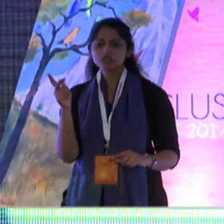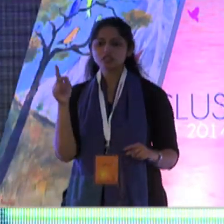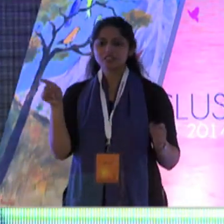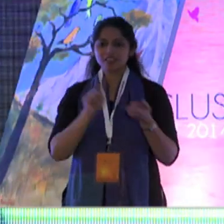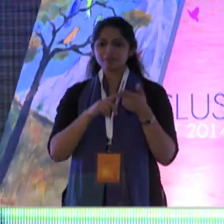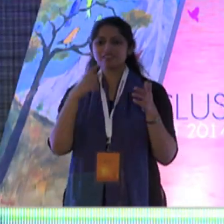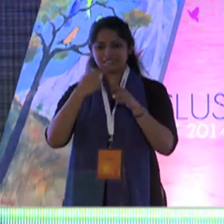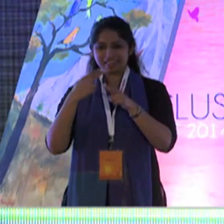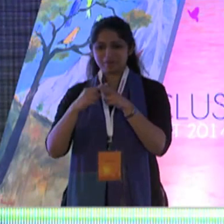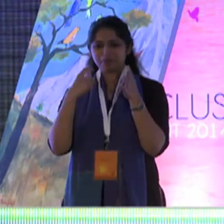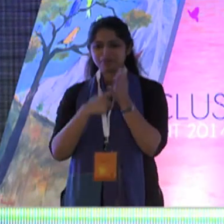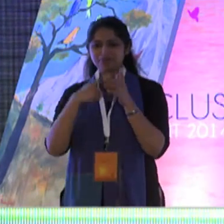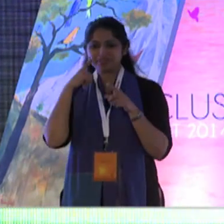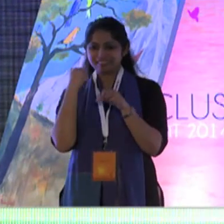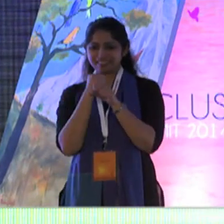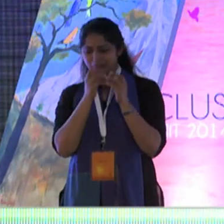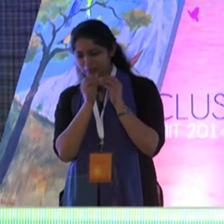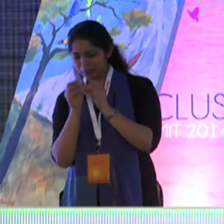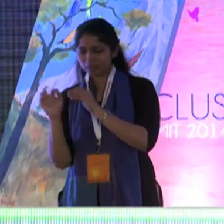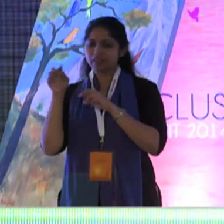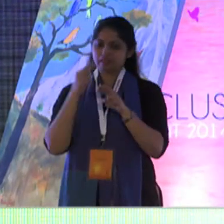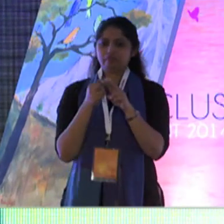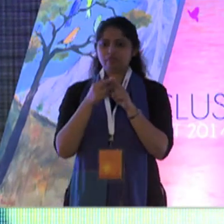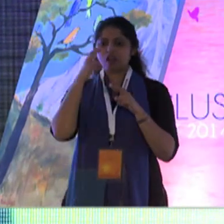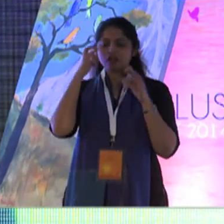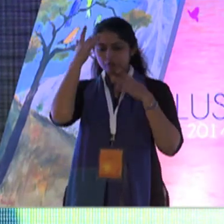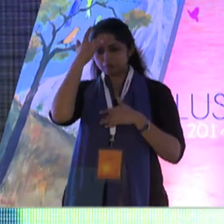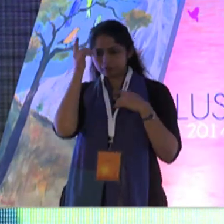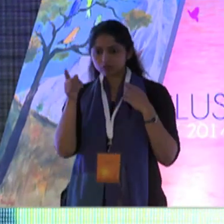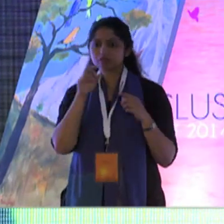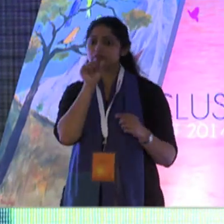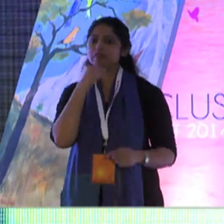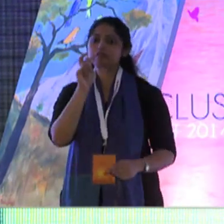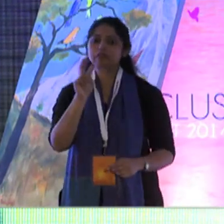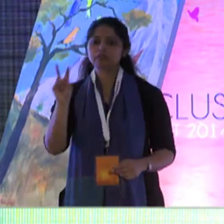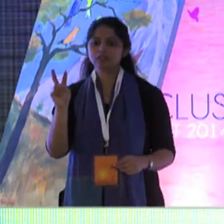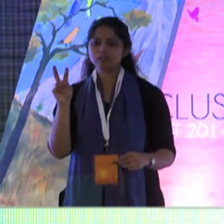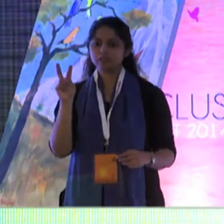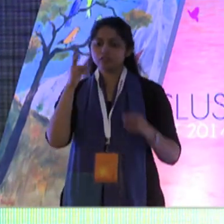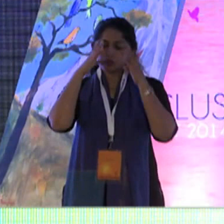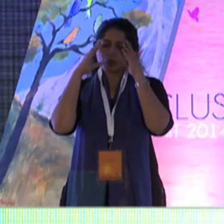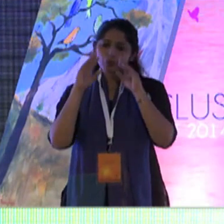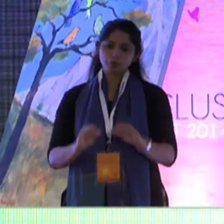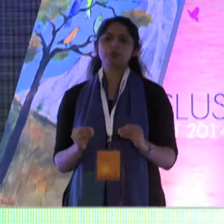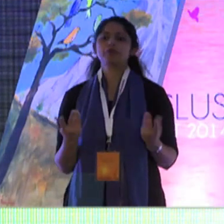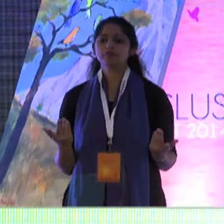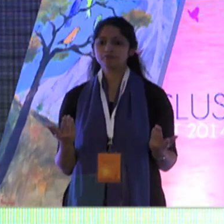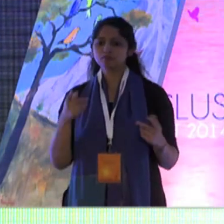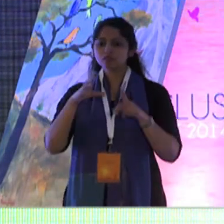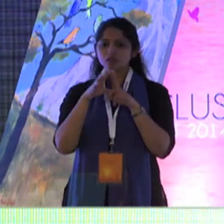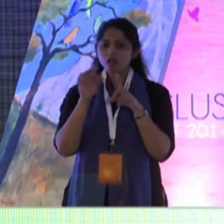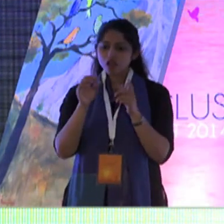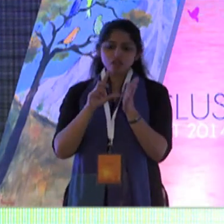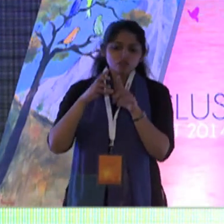retinitis pigmentosa, which is a genetic condition. By the time he was 22, he told me he had completely lost his eyesight. Now, what did he do